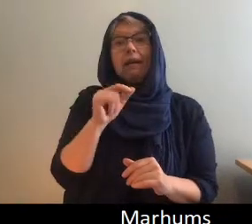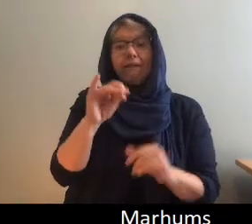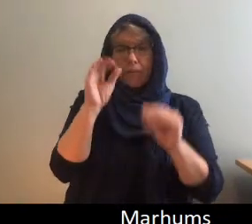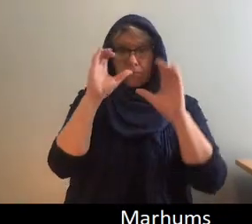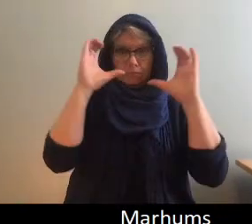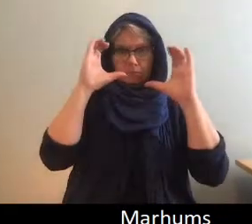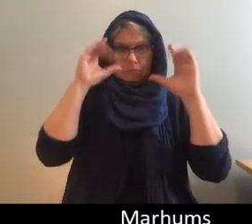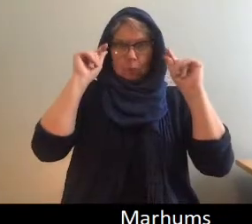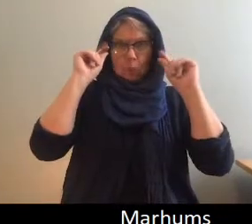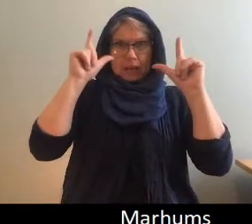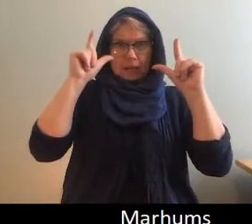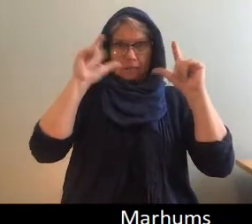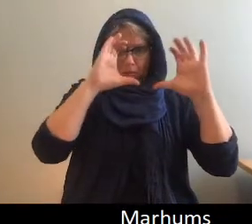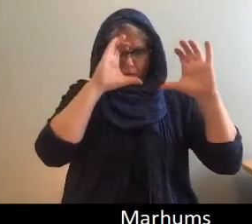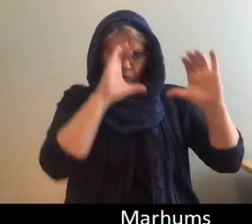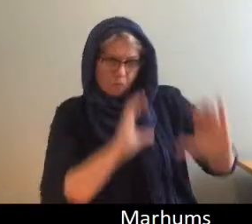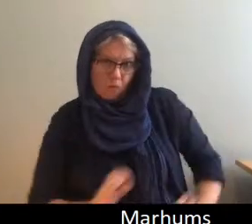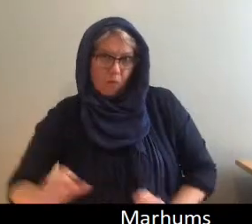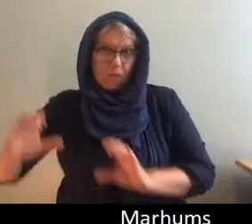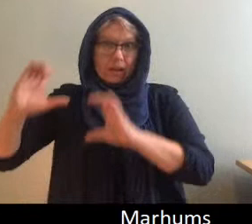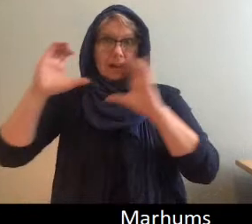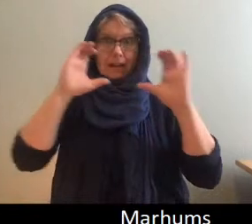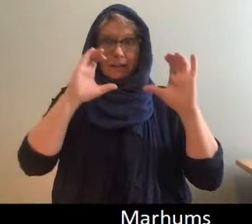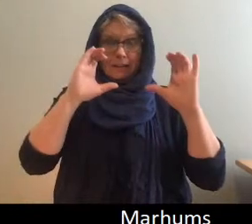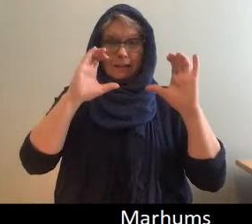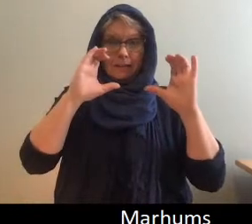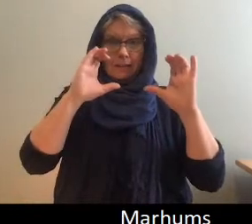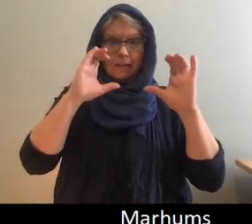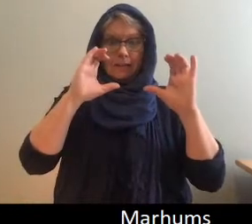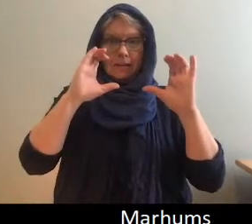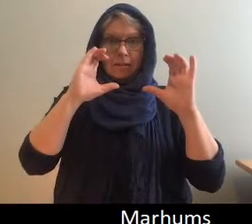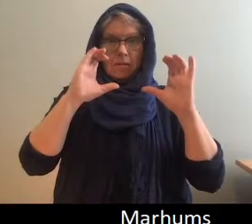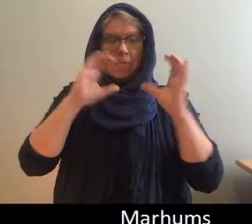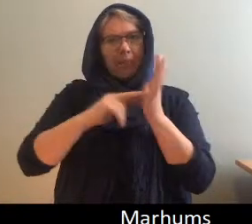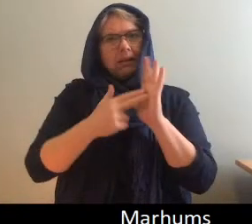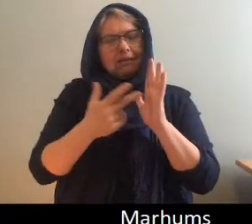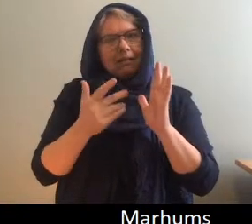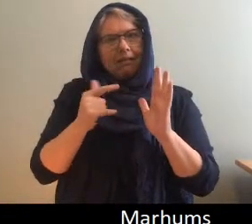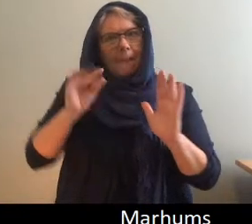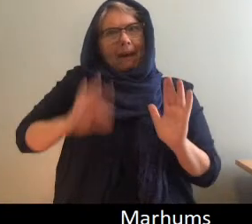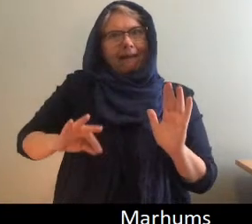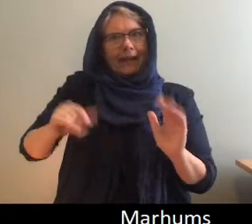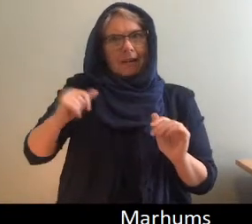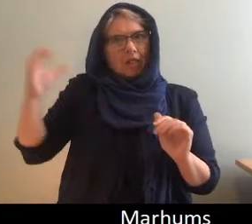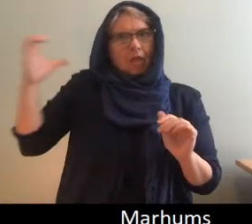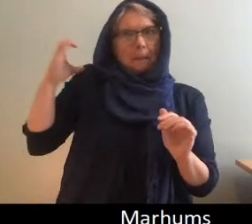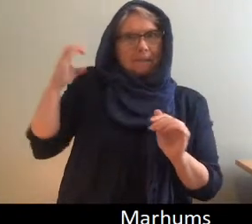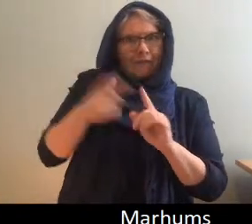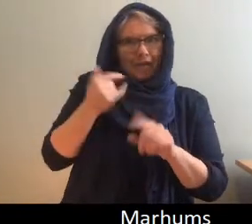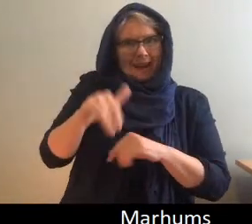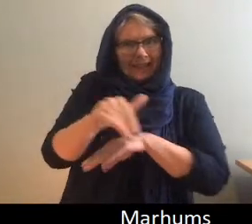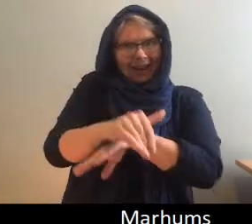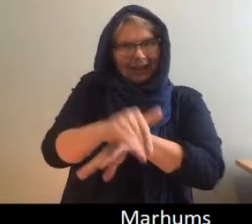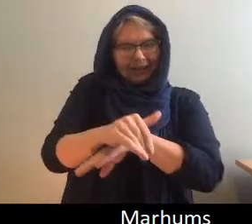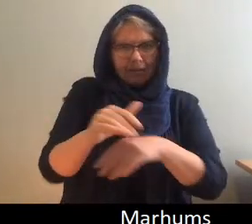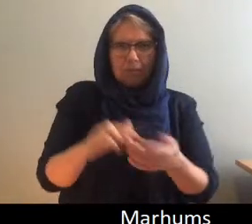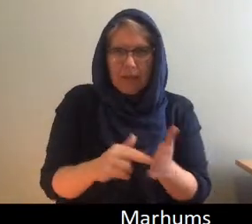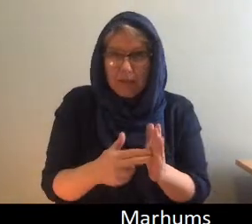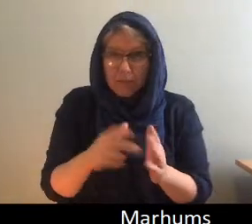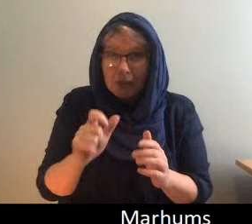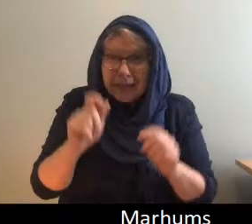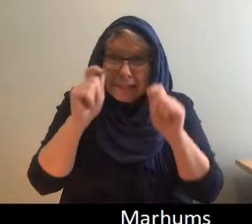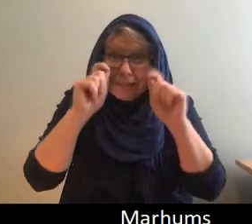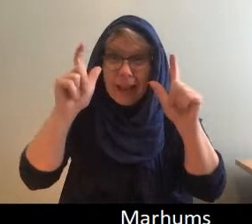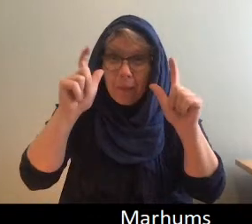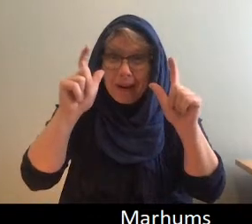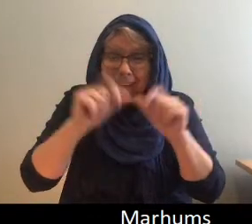what it is, when it is. But the Holy Prophet of Islam, now I'll start getting into the answers that we have left behind. The Holy